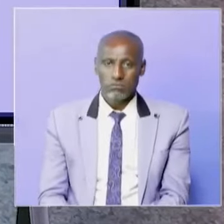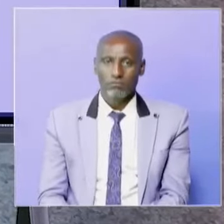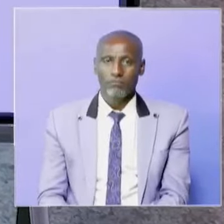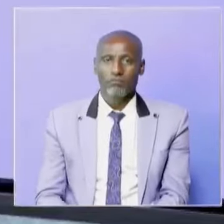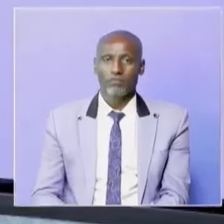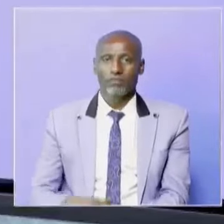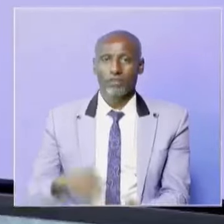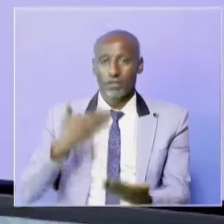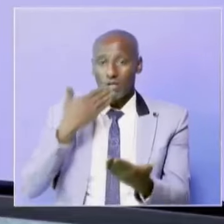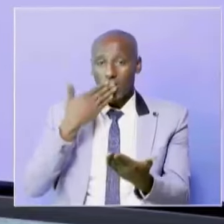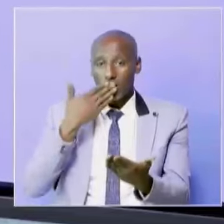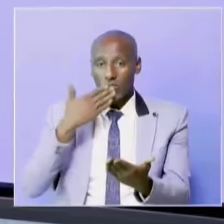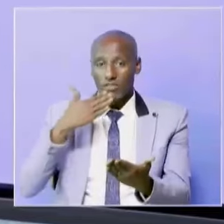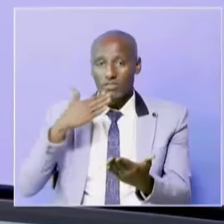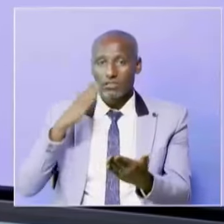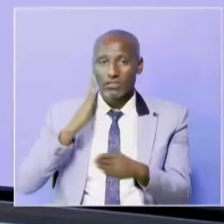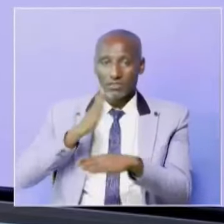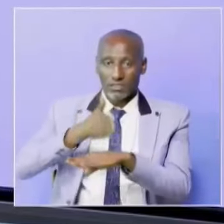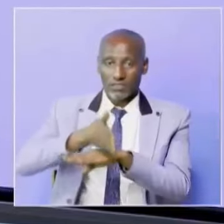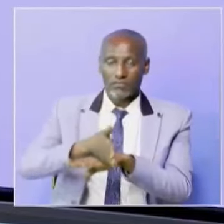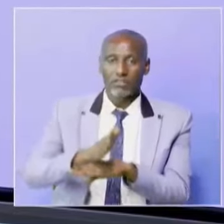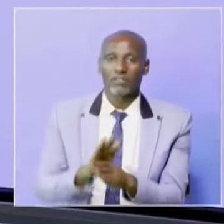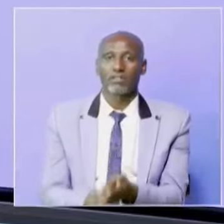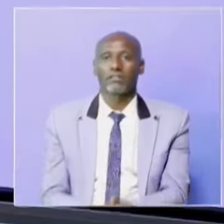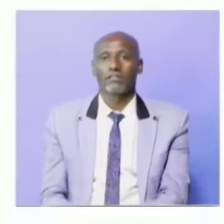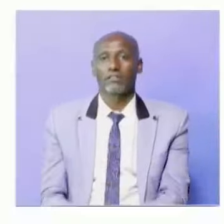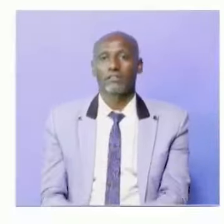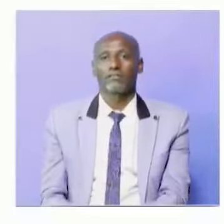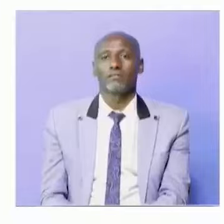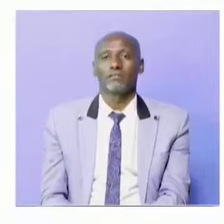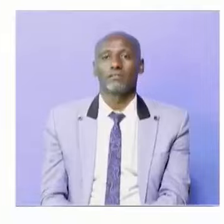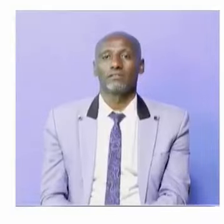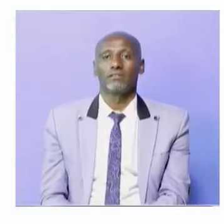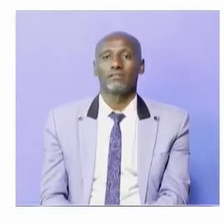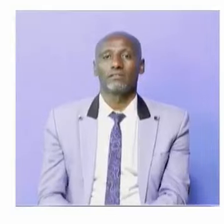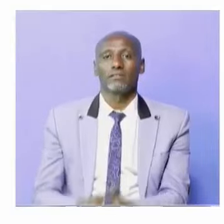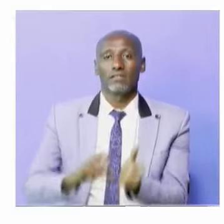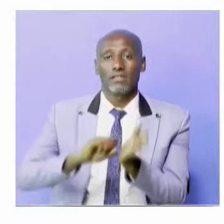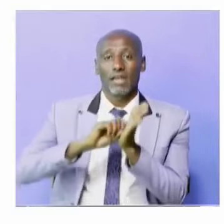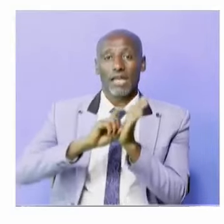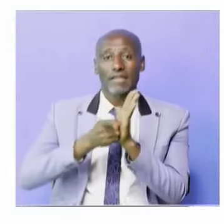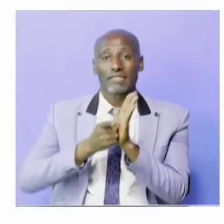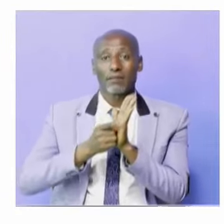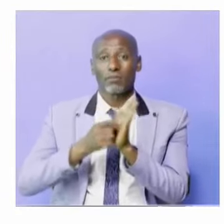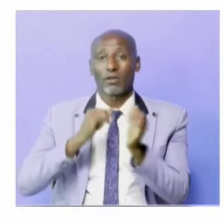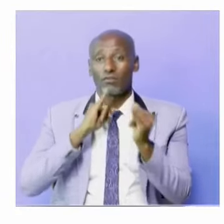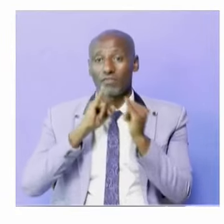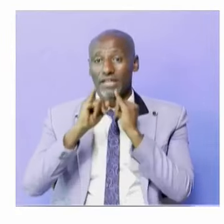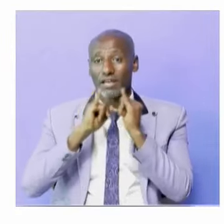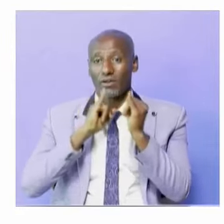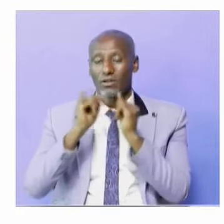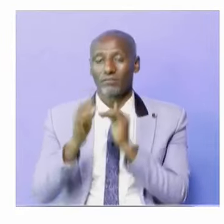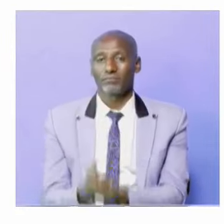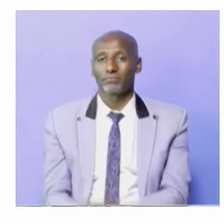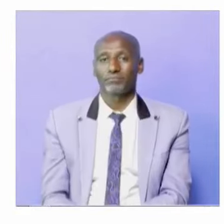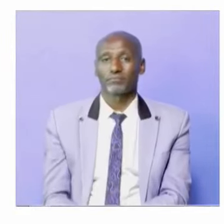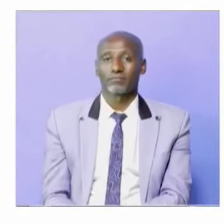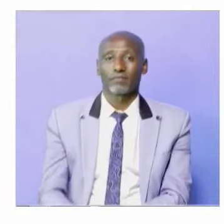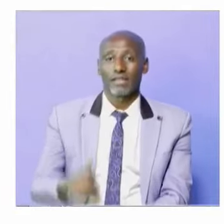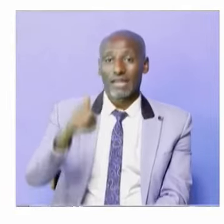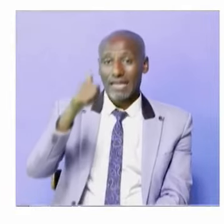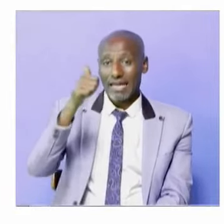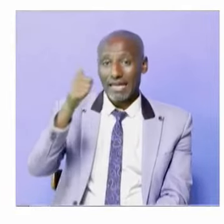afternoon, let me give this one as just a sample of dialogue. Mr. A and just